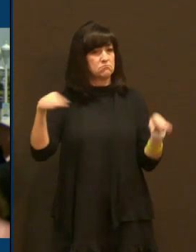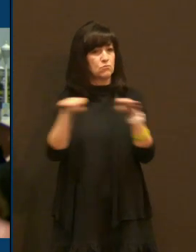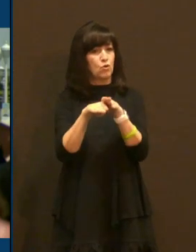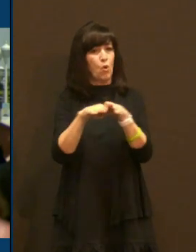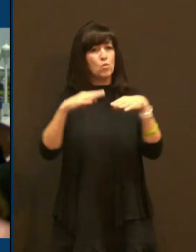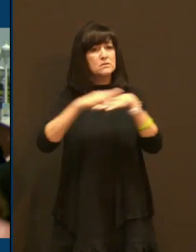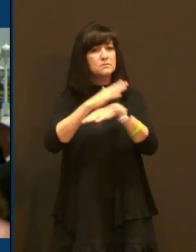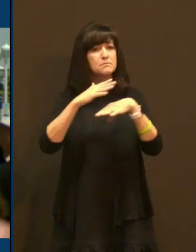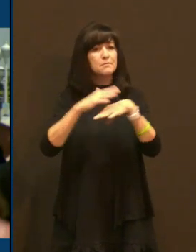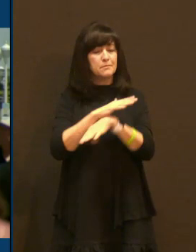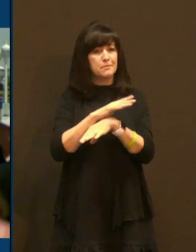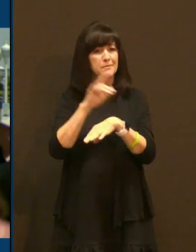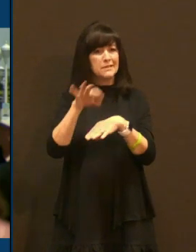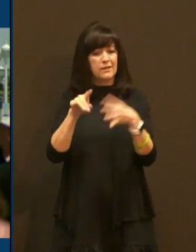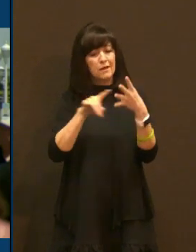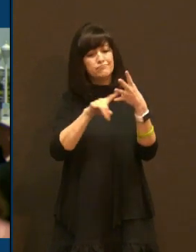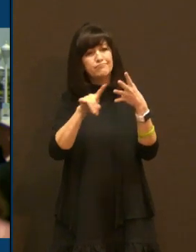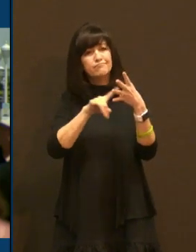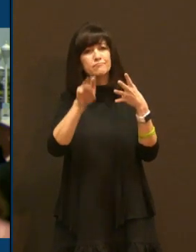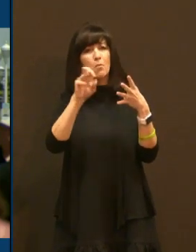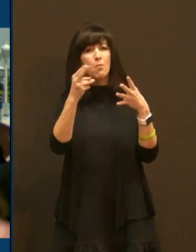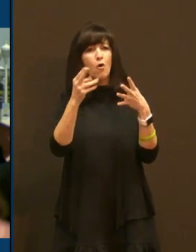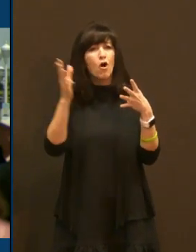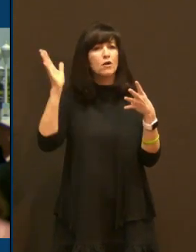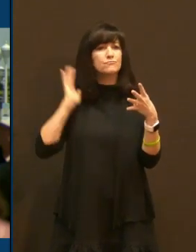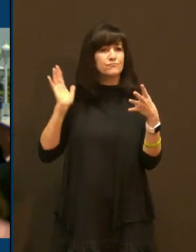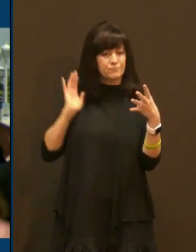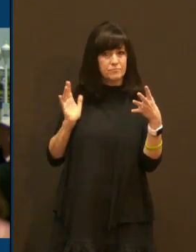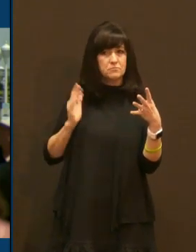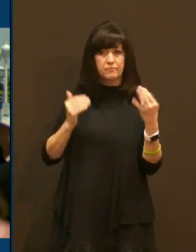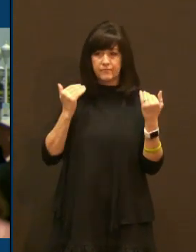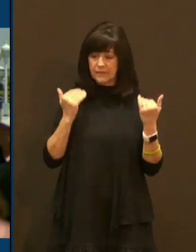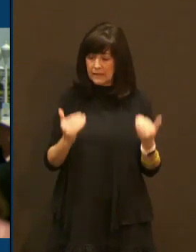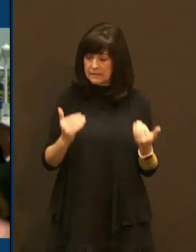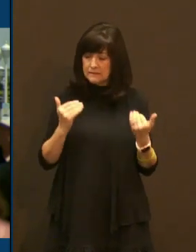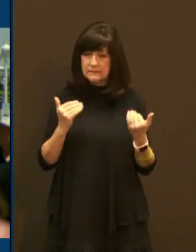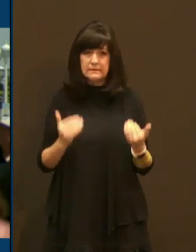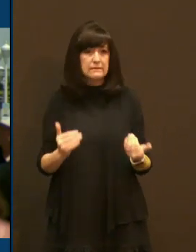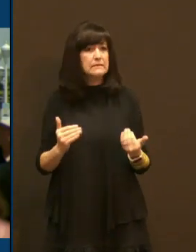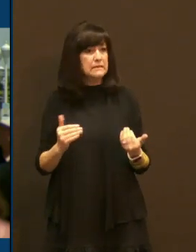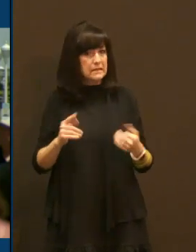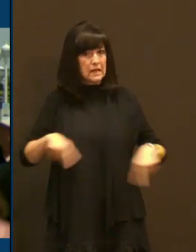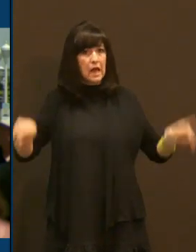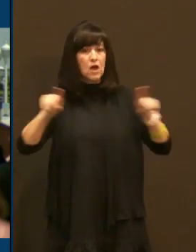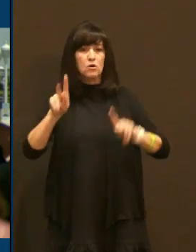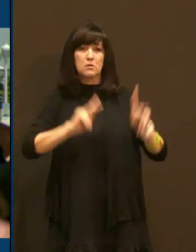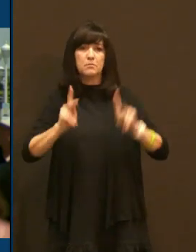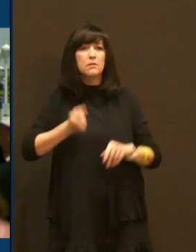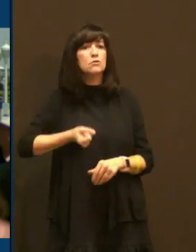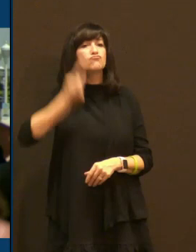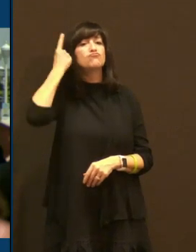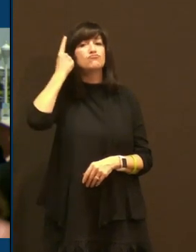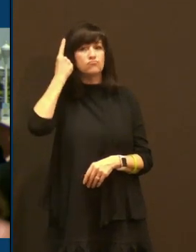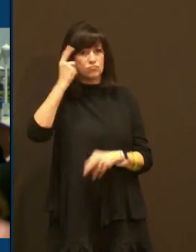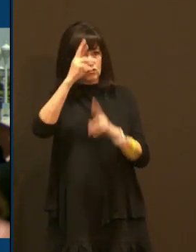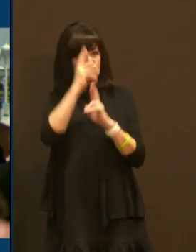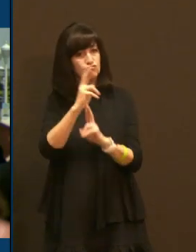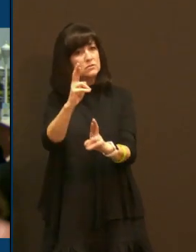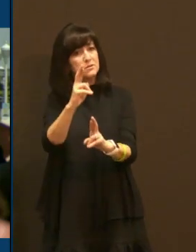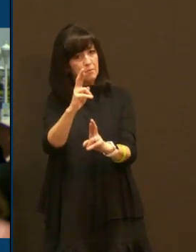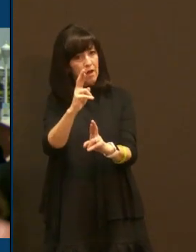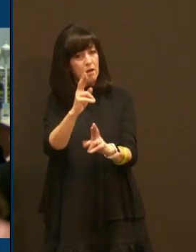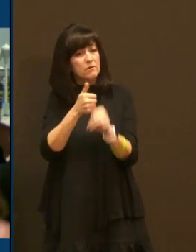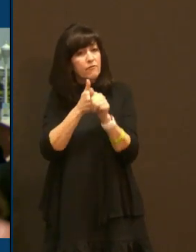do the social distancing that's required. We've got great signage out there, and I have a level of confidence now that we can